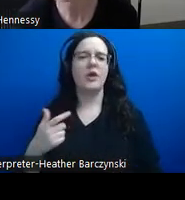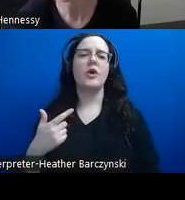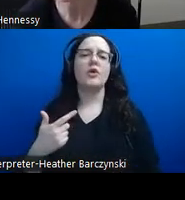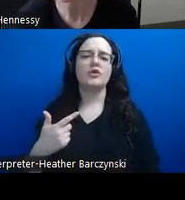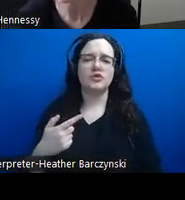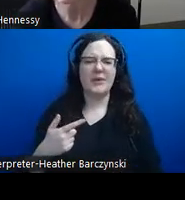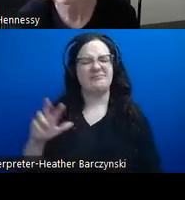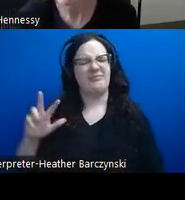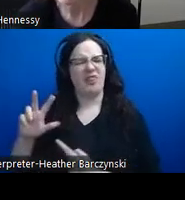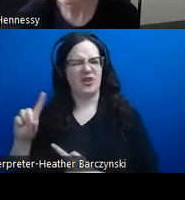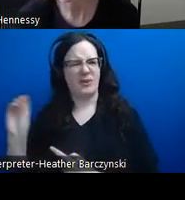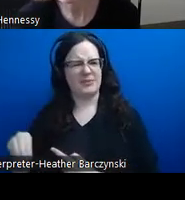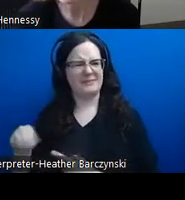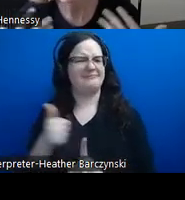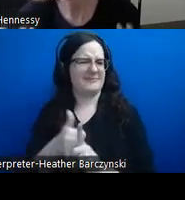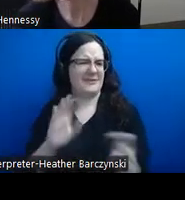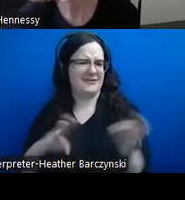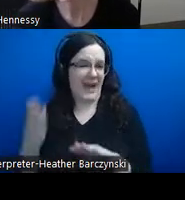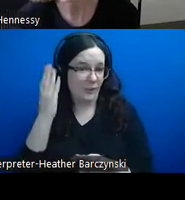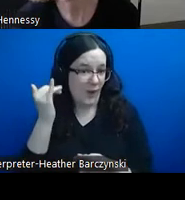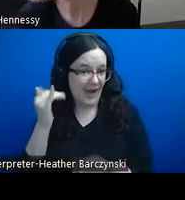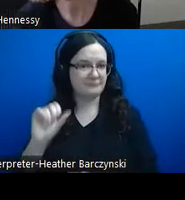had died by suicide. And what they